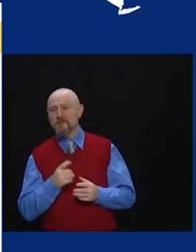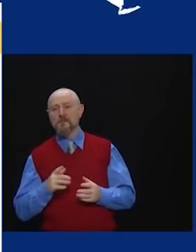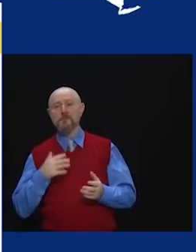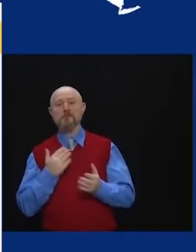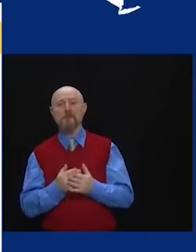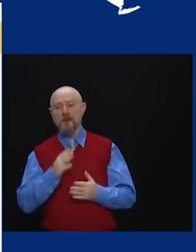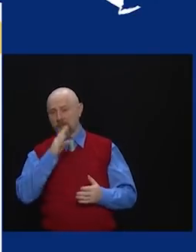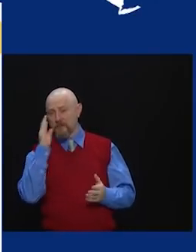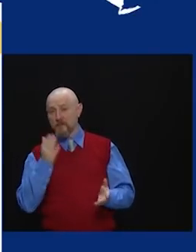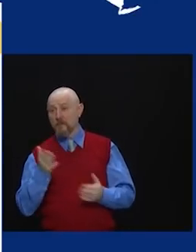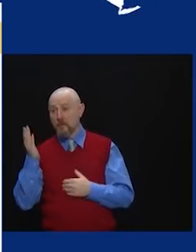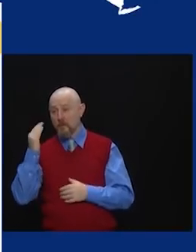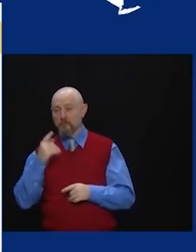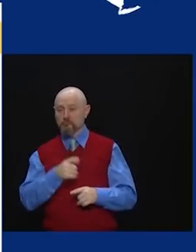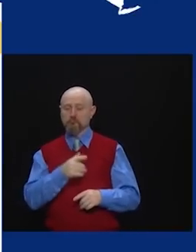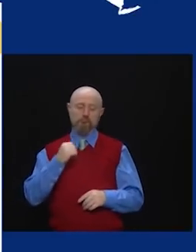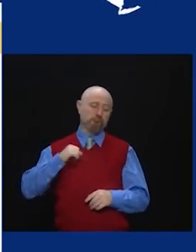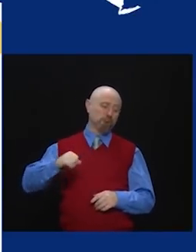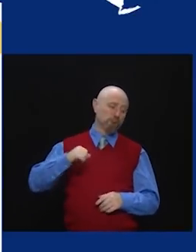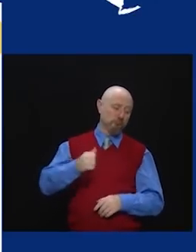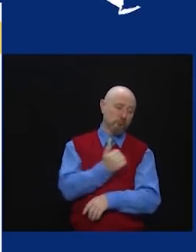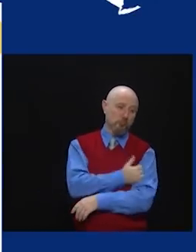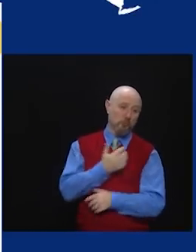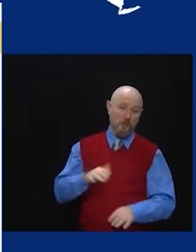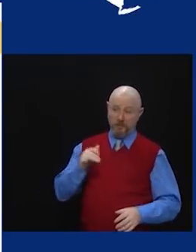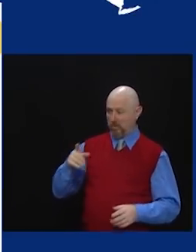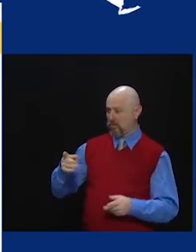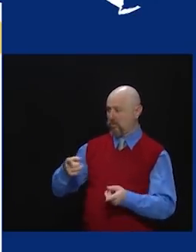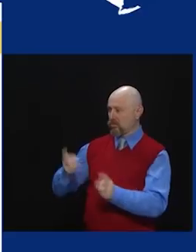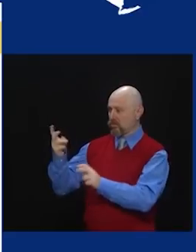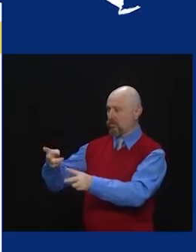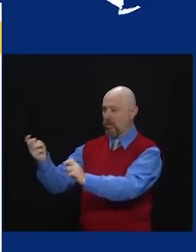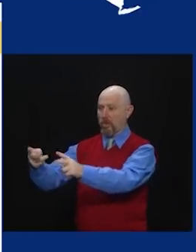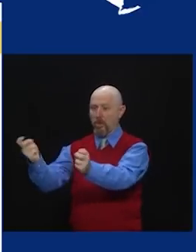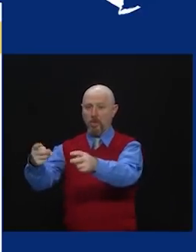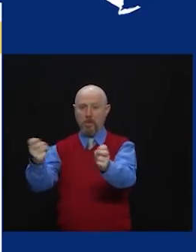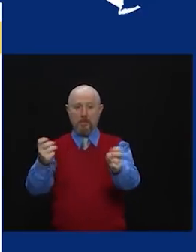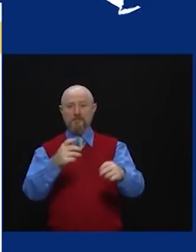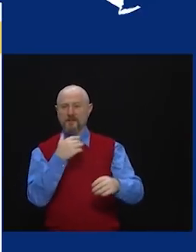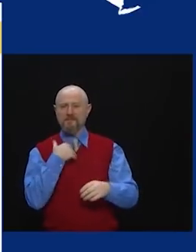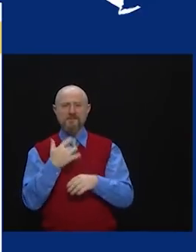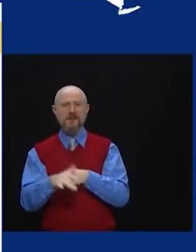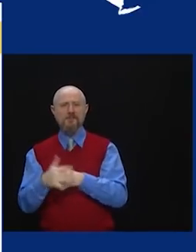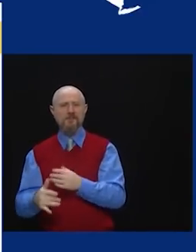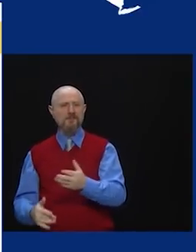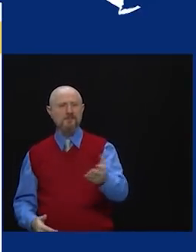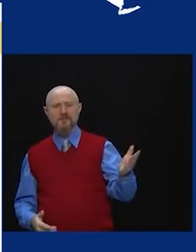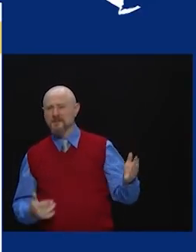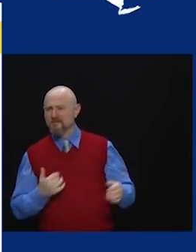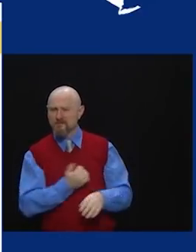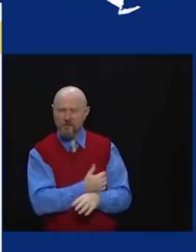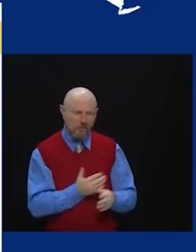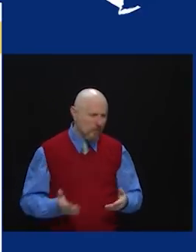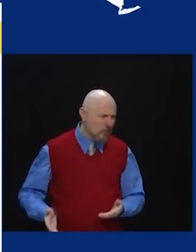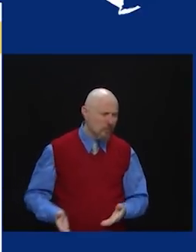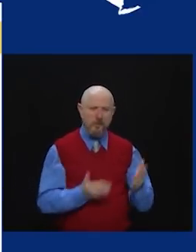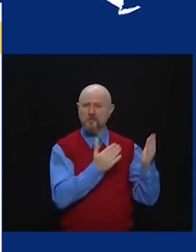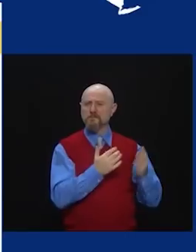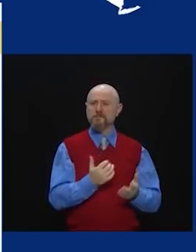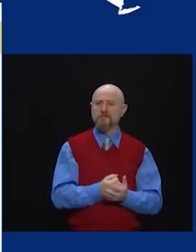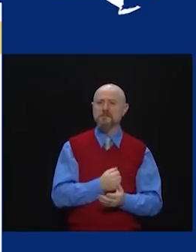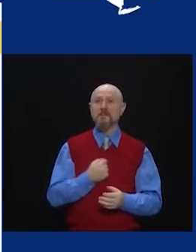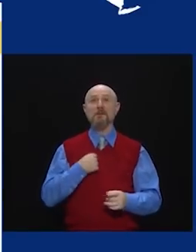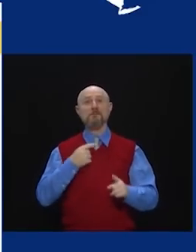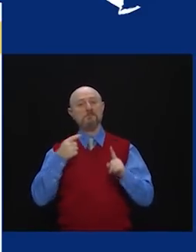that is so simple, so widely available, and is something we're calling on everyone to do. So it keeps coming back to this, but that's